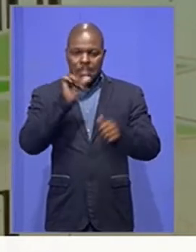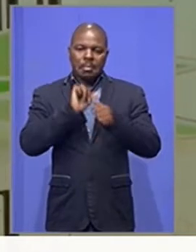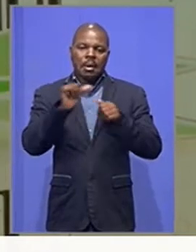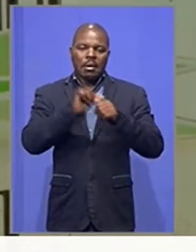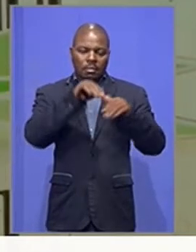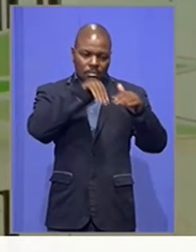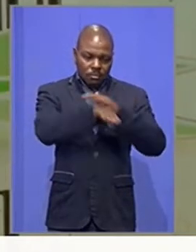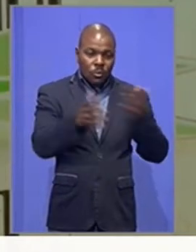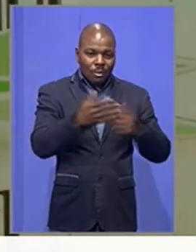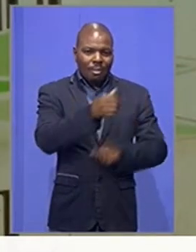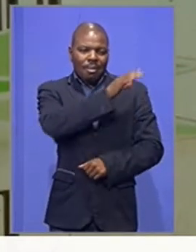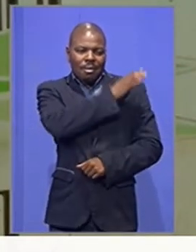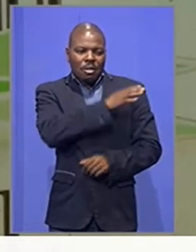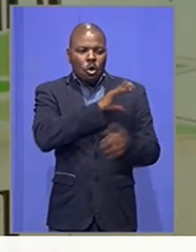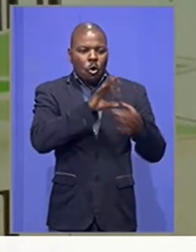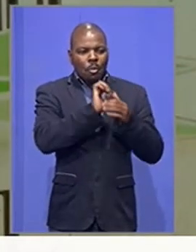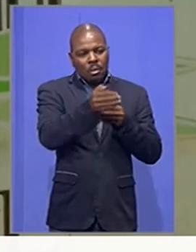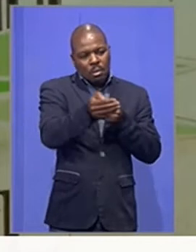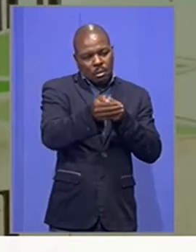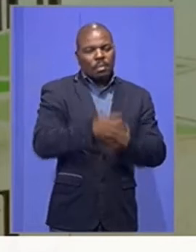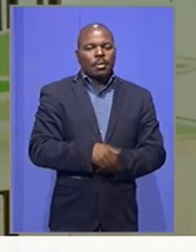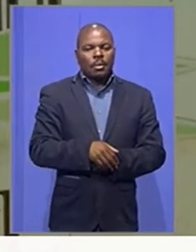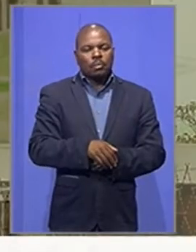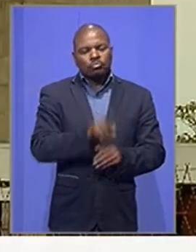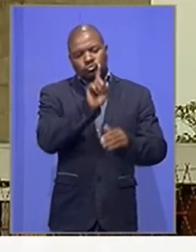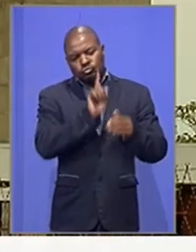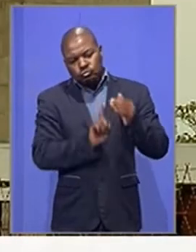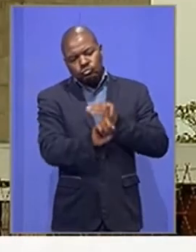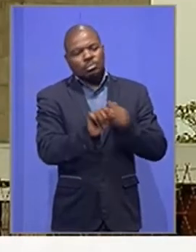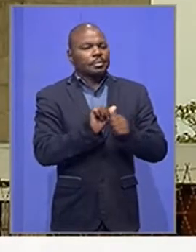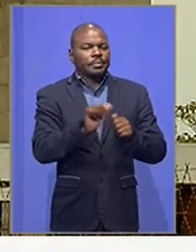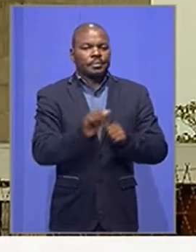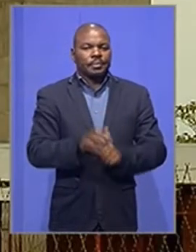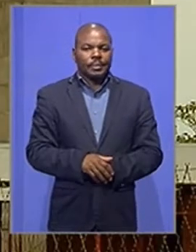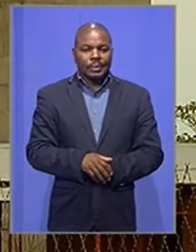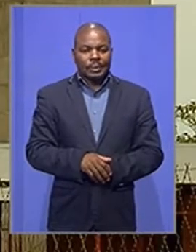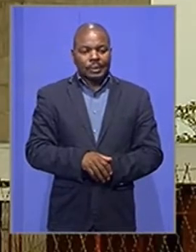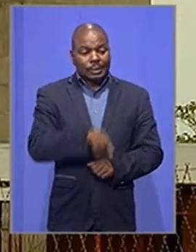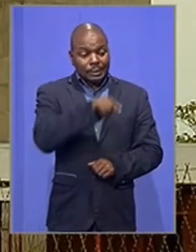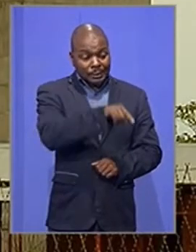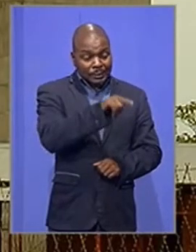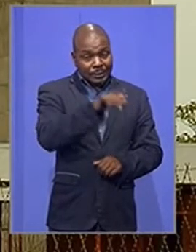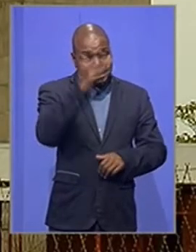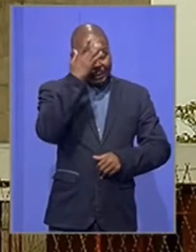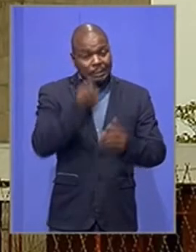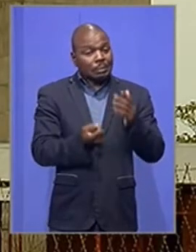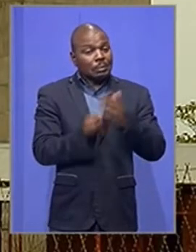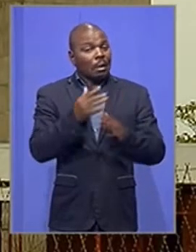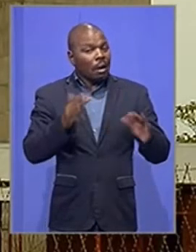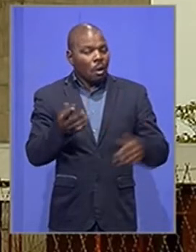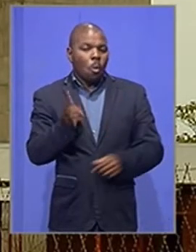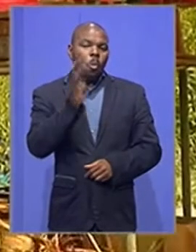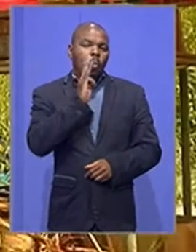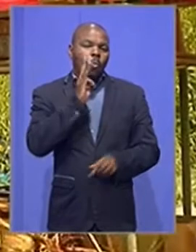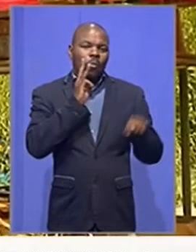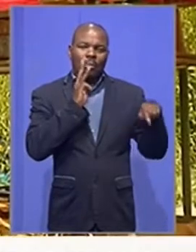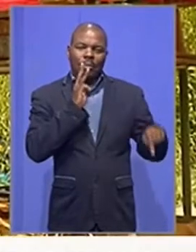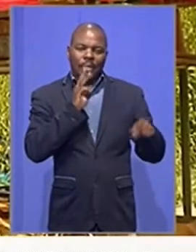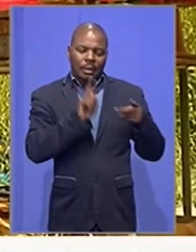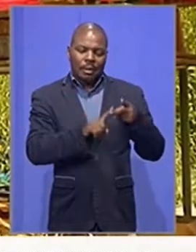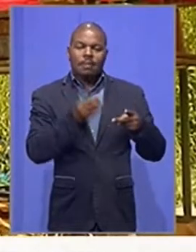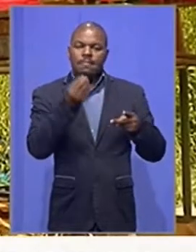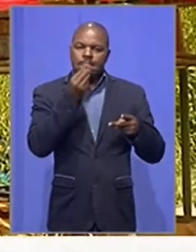nearest clinic and present themselves. Mogare o bakang typhoid o fitlhelwa mo metsing a kgotlhelegileng,